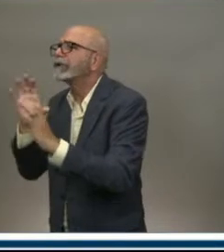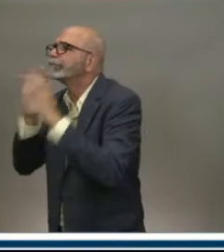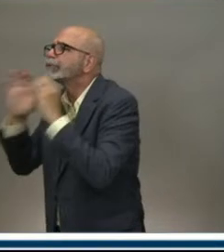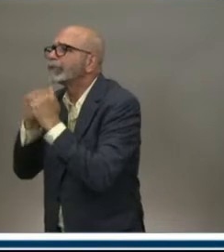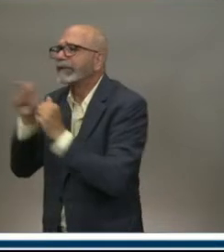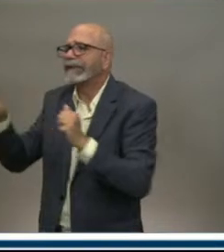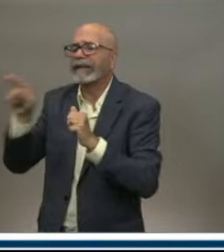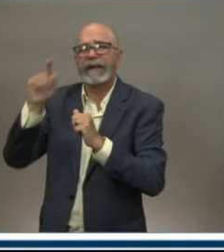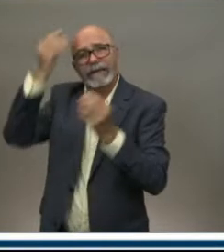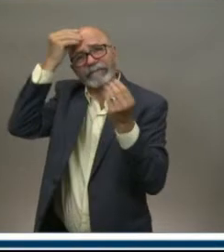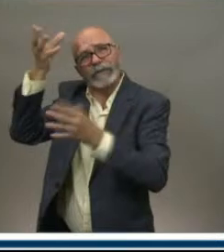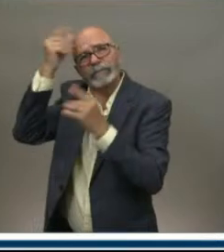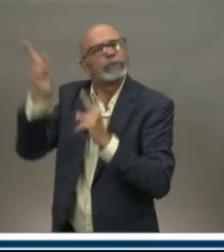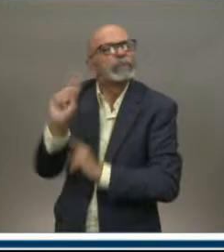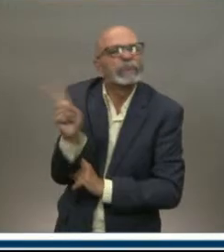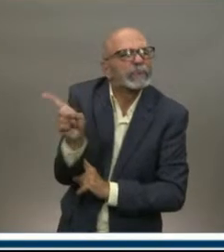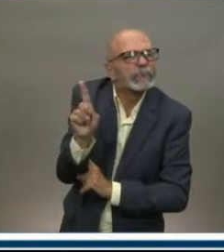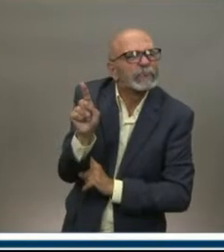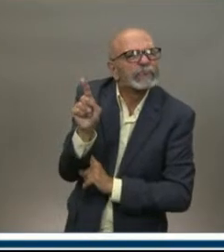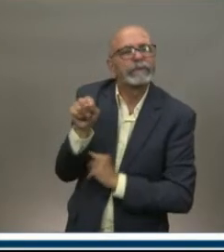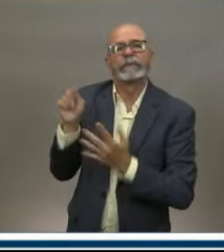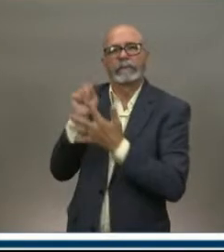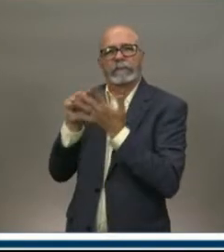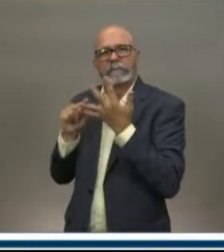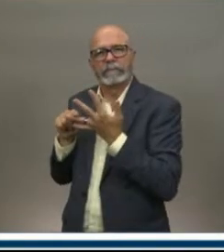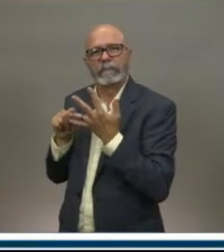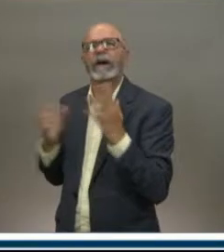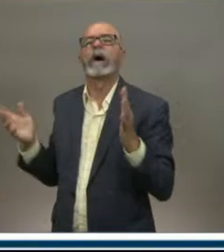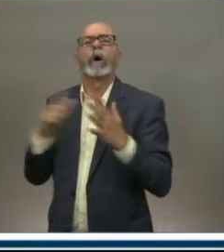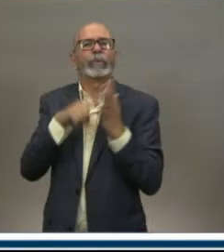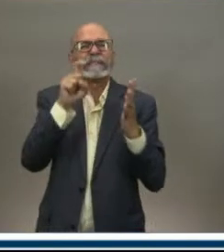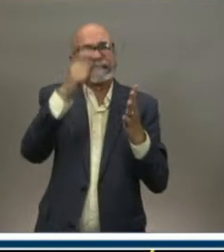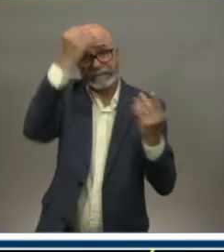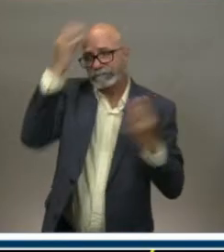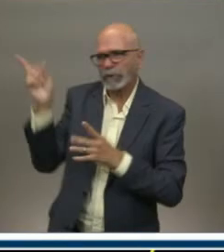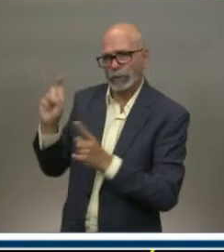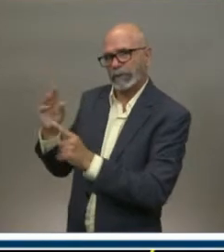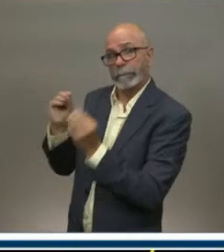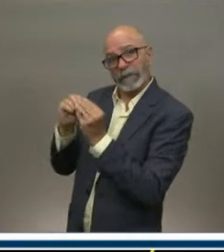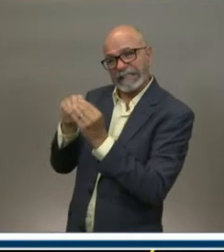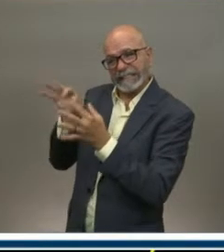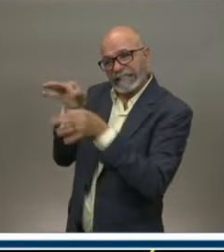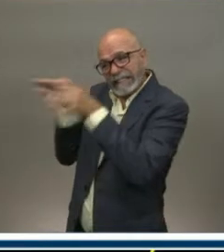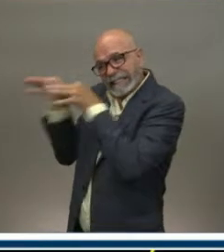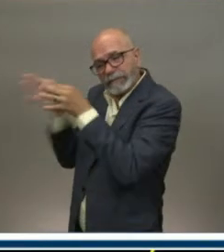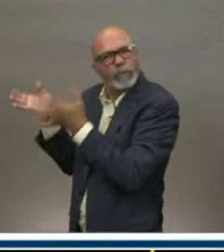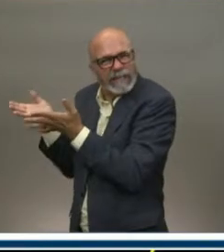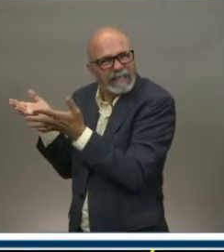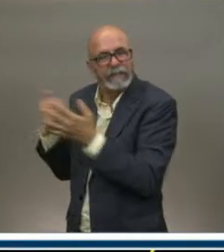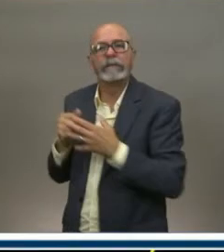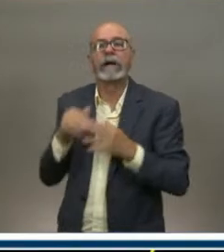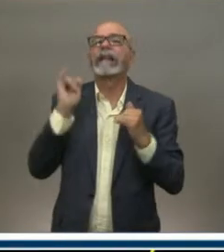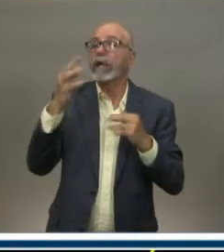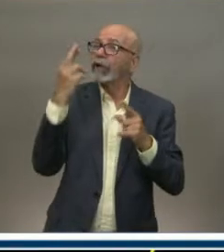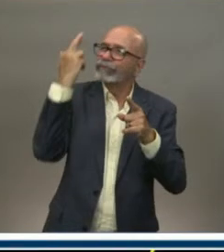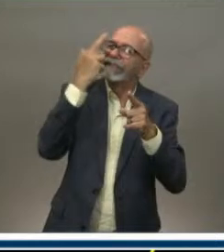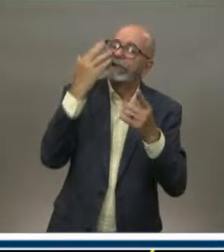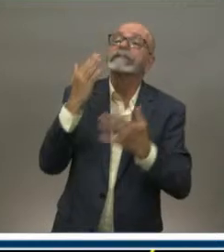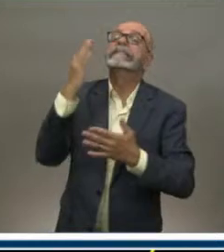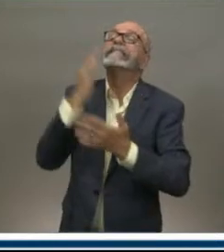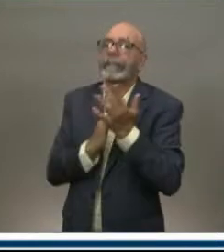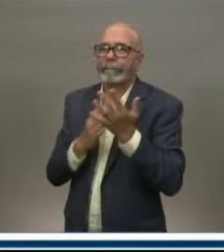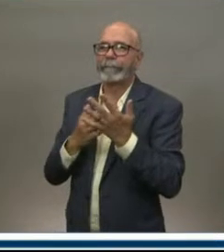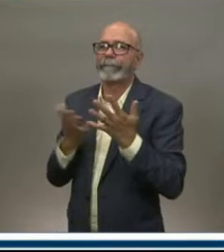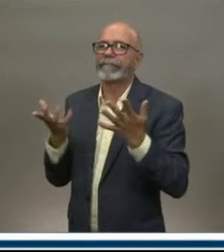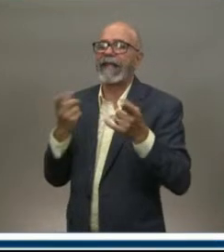And of course, there are times there's certain information that cannot be included for various other legislative reasons, privacy or what have you. So they need to be very